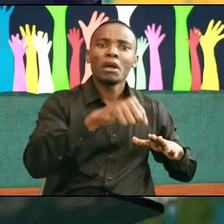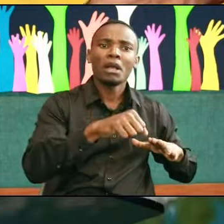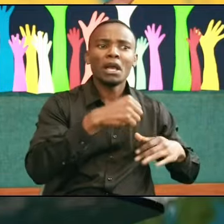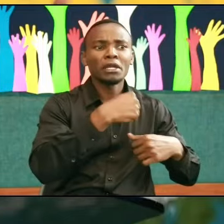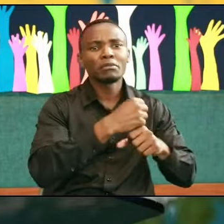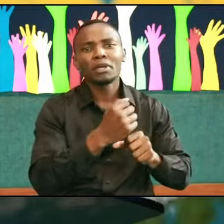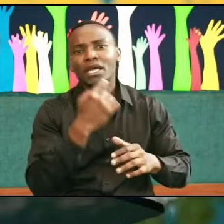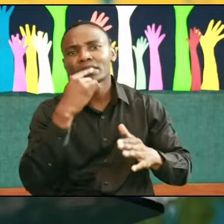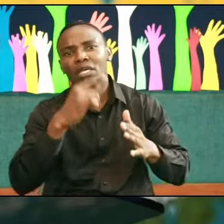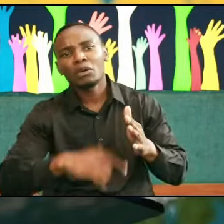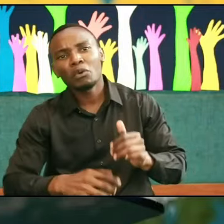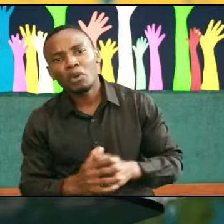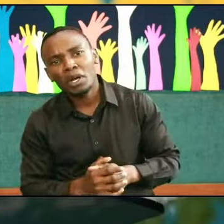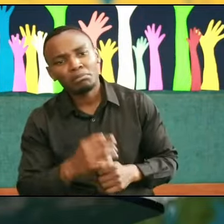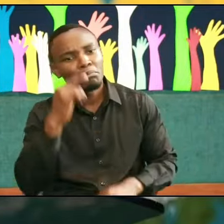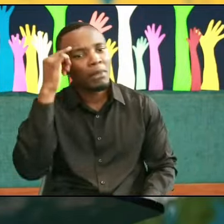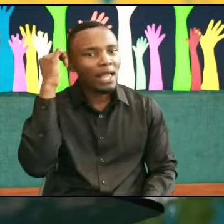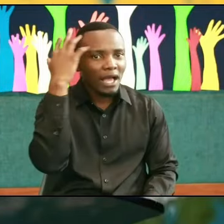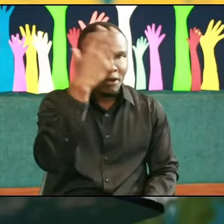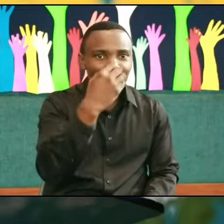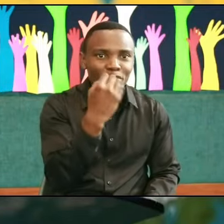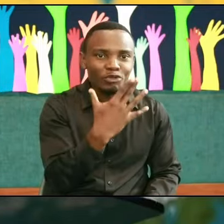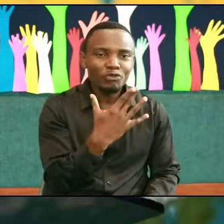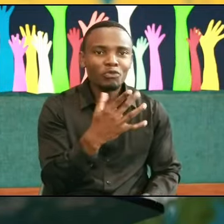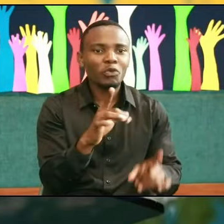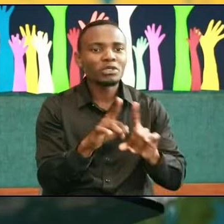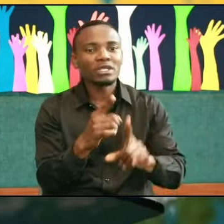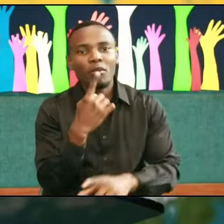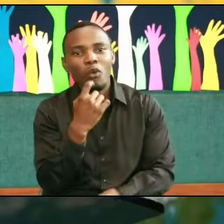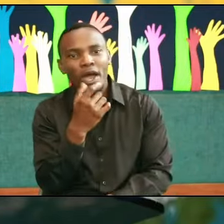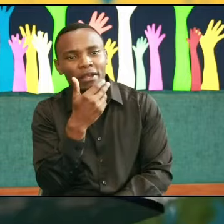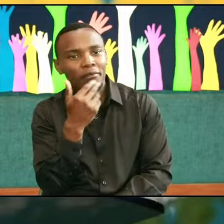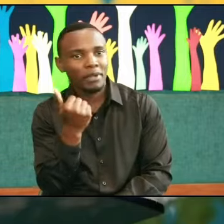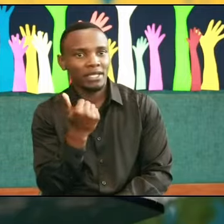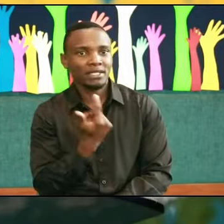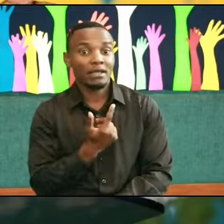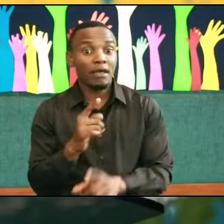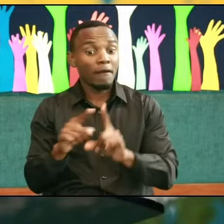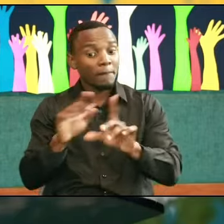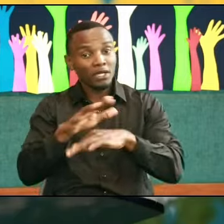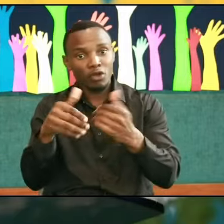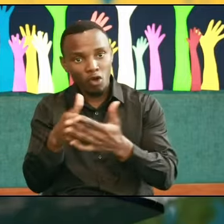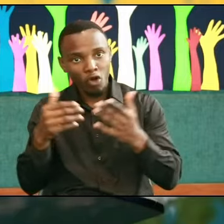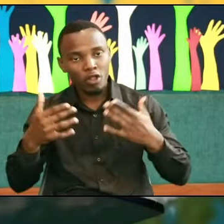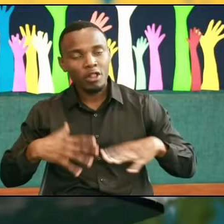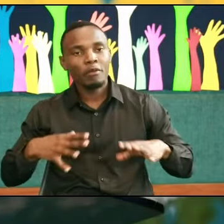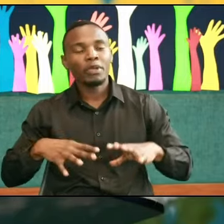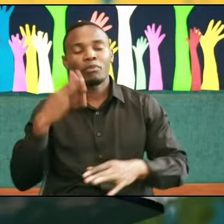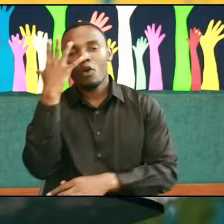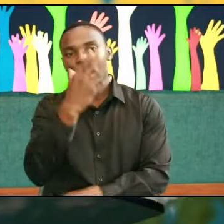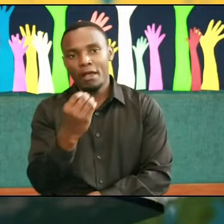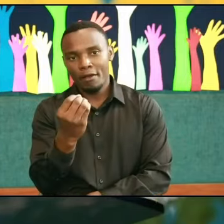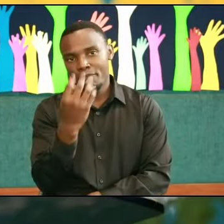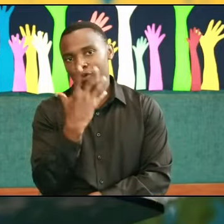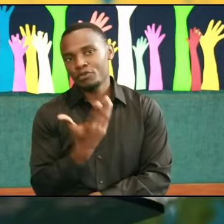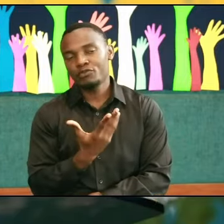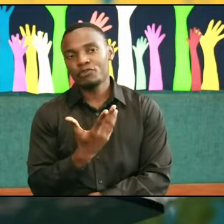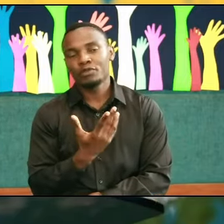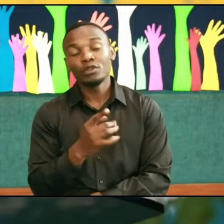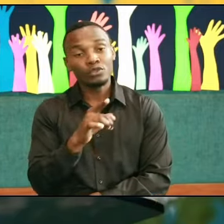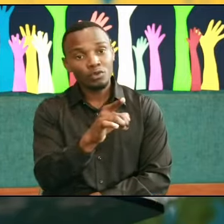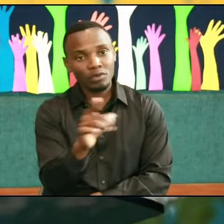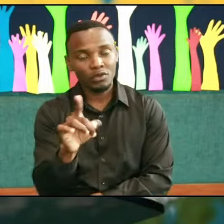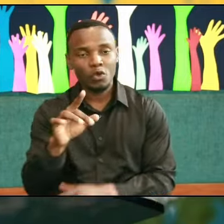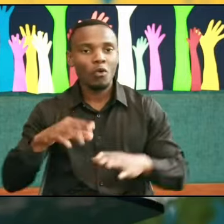is beautiful, and all that. To Jesus, we are all beautiful the way we are. So be proud